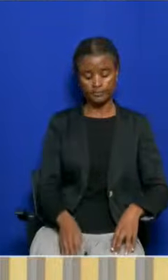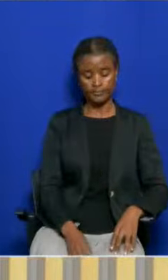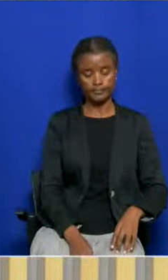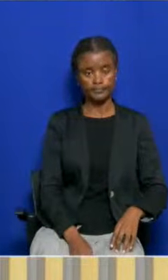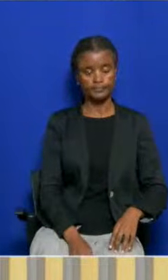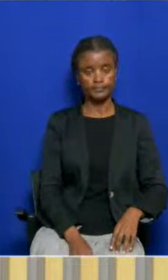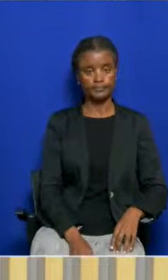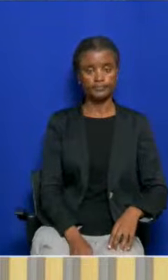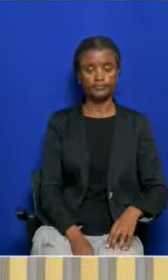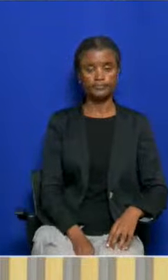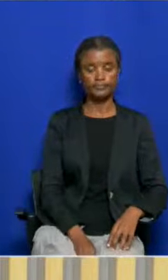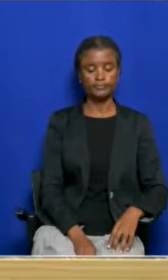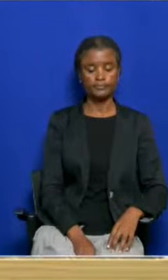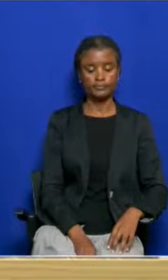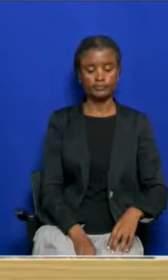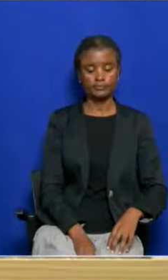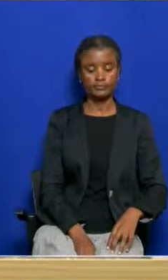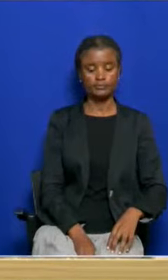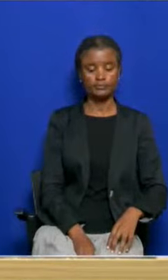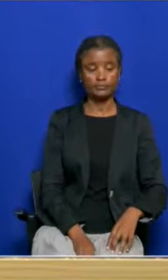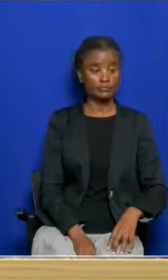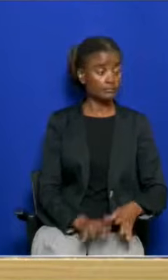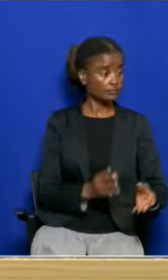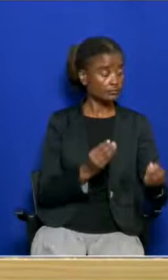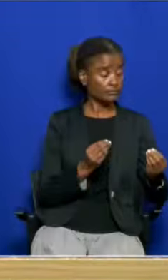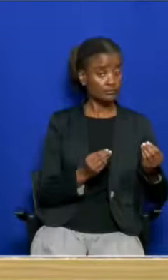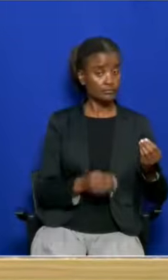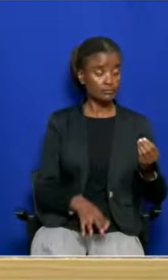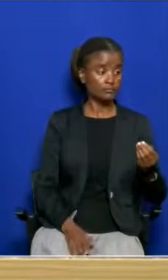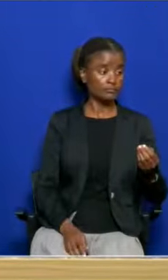204. Do you have it?